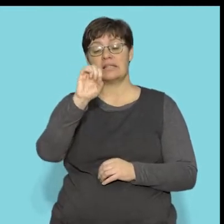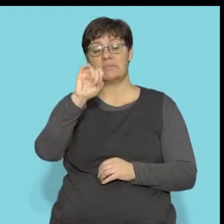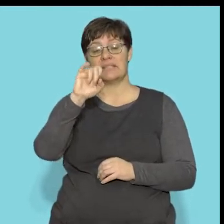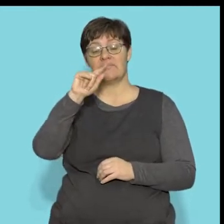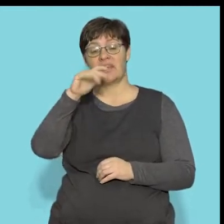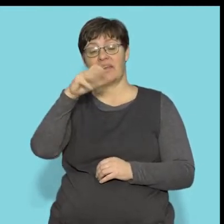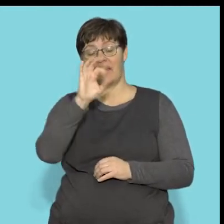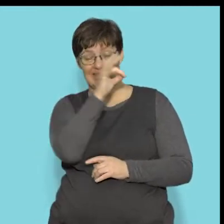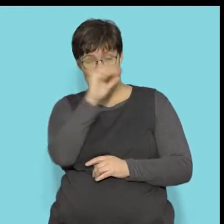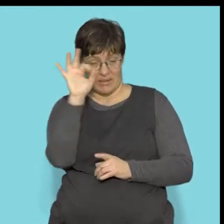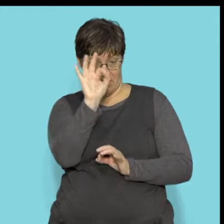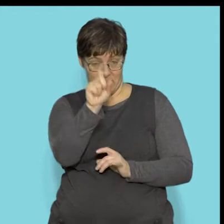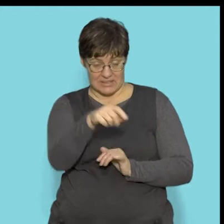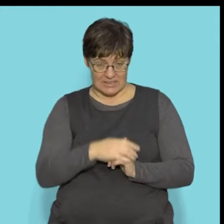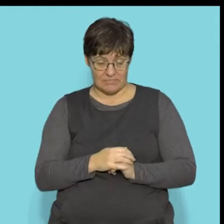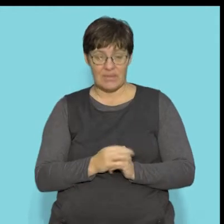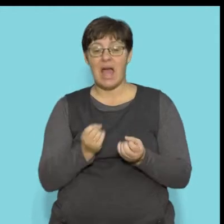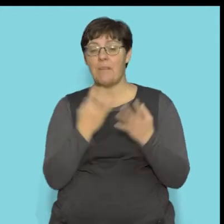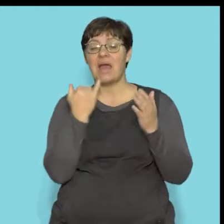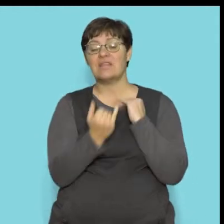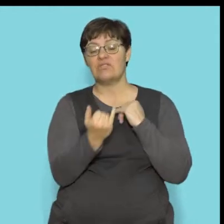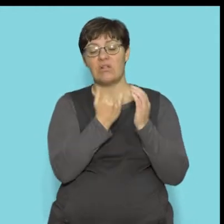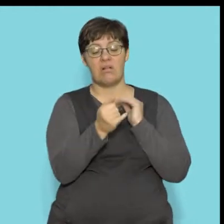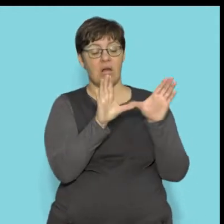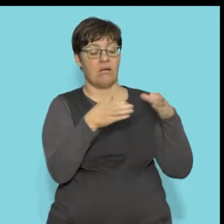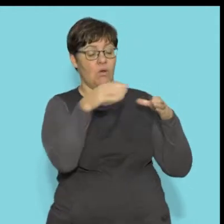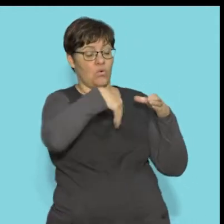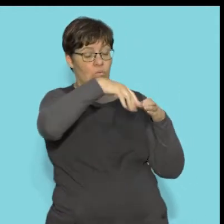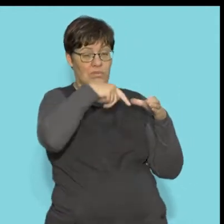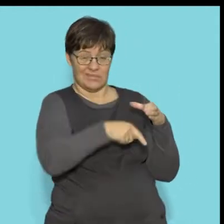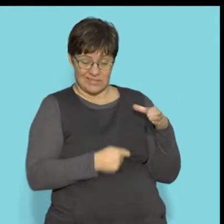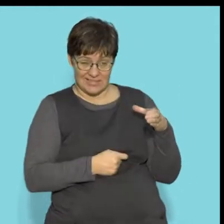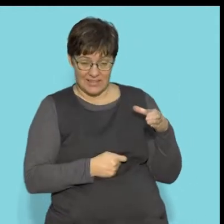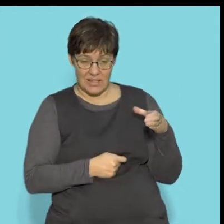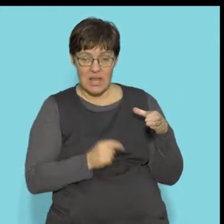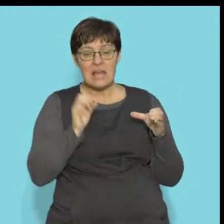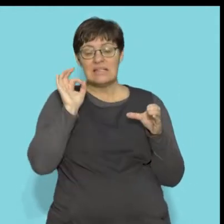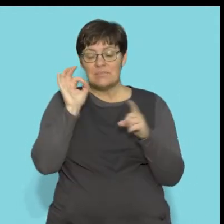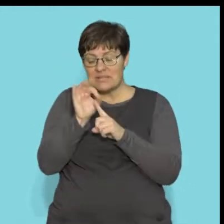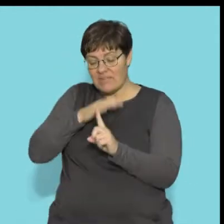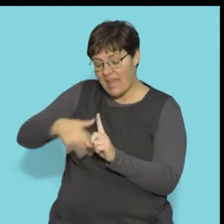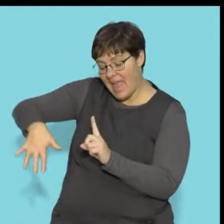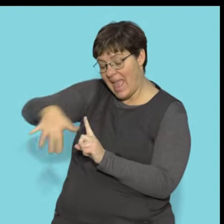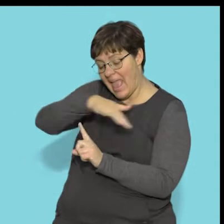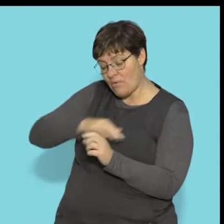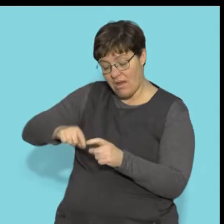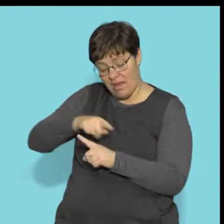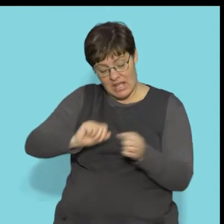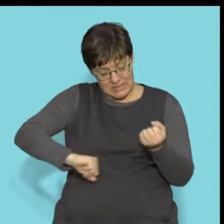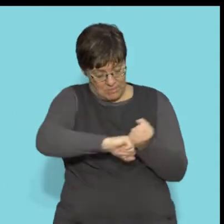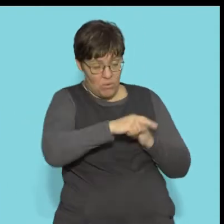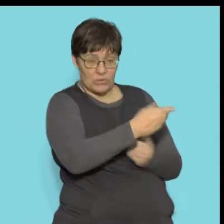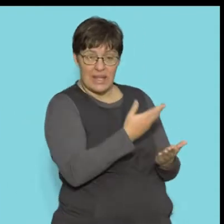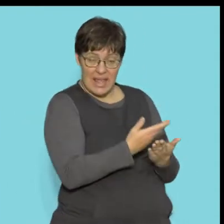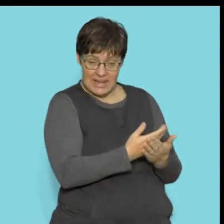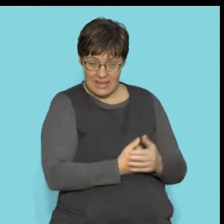intra-specific correctly. The number of individuals of a population that a particular area can